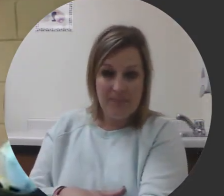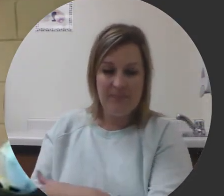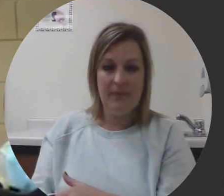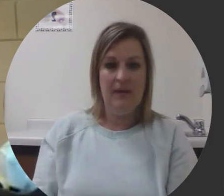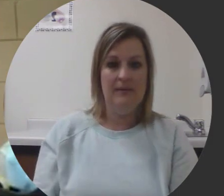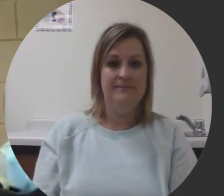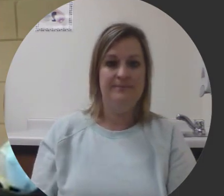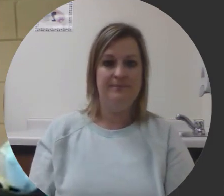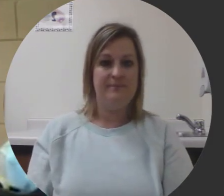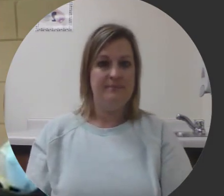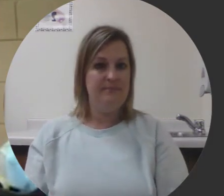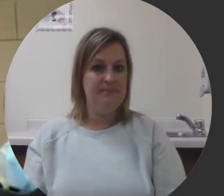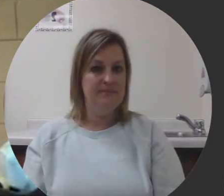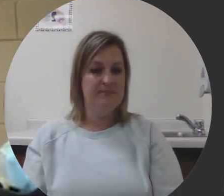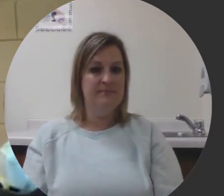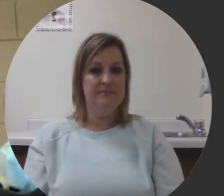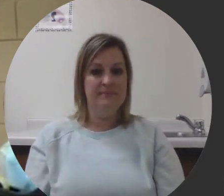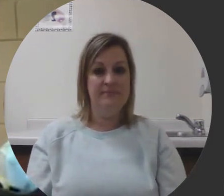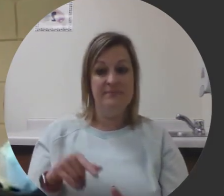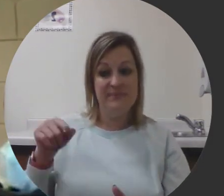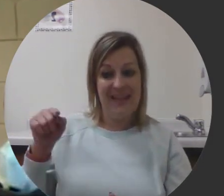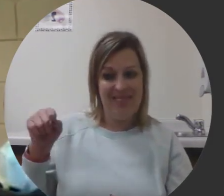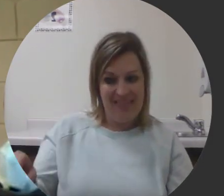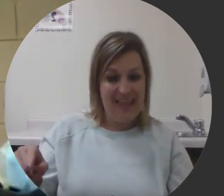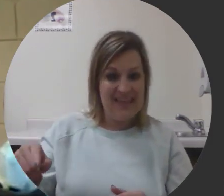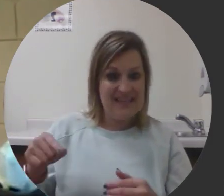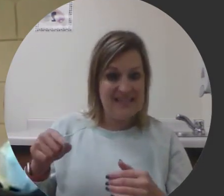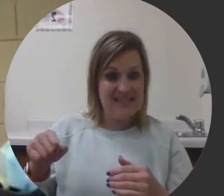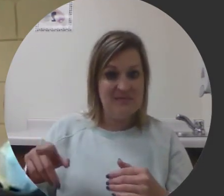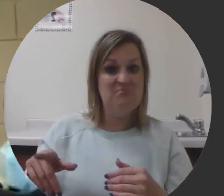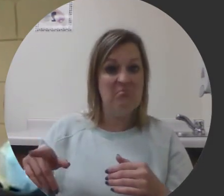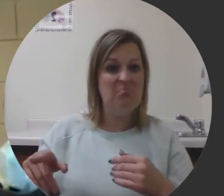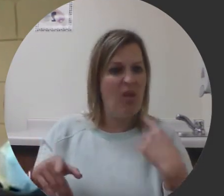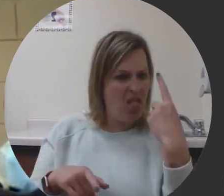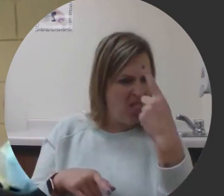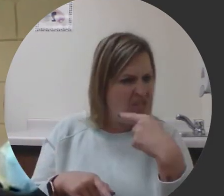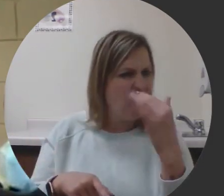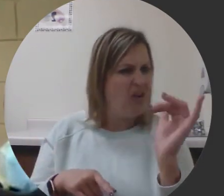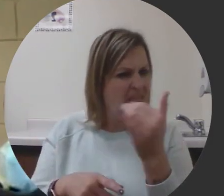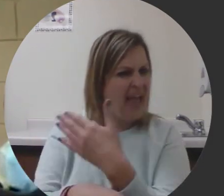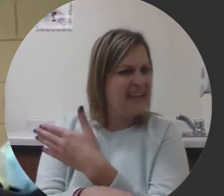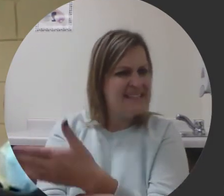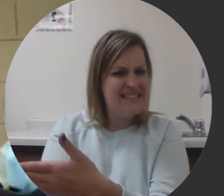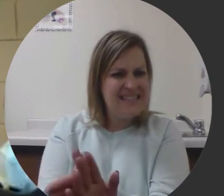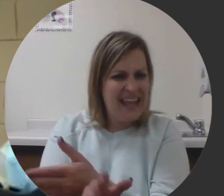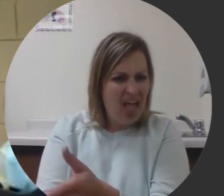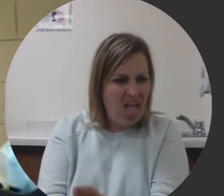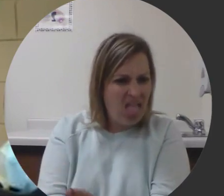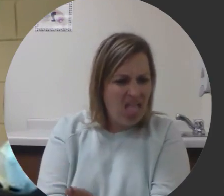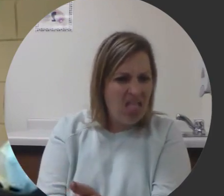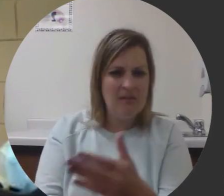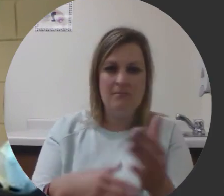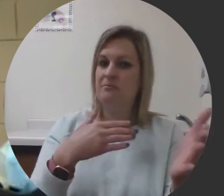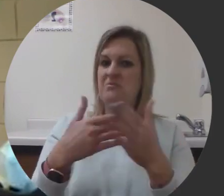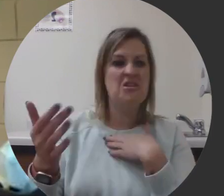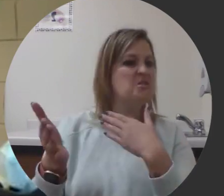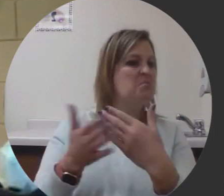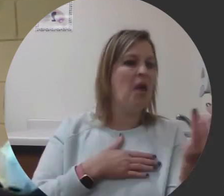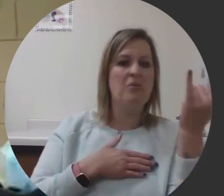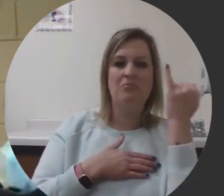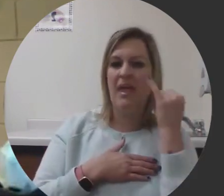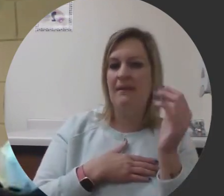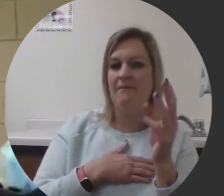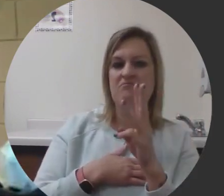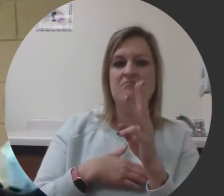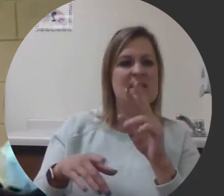bothered with that, said Grumble. It's an air-breathing beastie, you see, like a seal. Fresh water or salt, I doubt it matters, so long as it has plenty